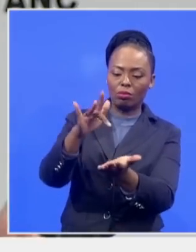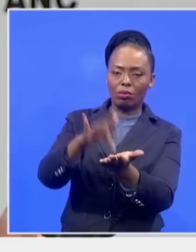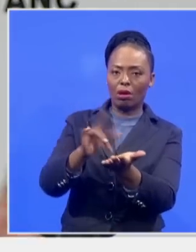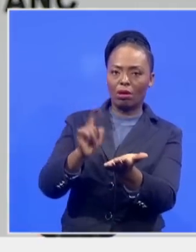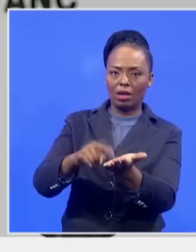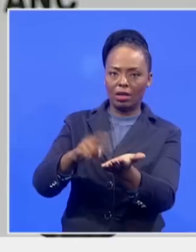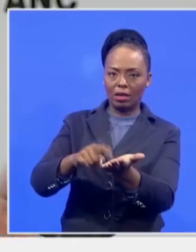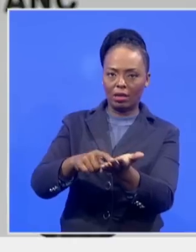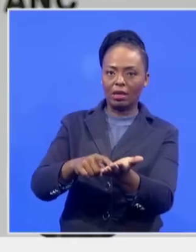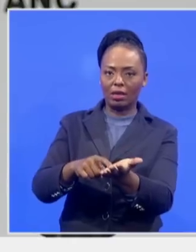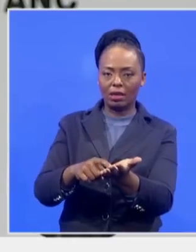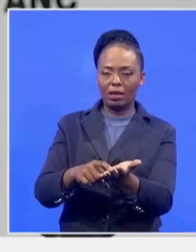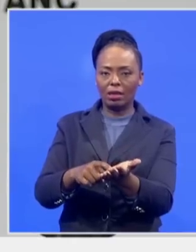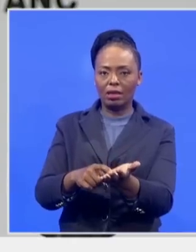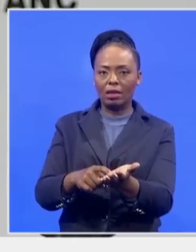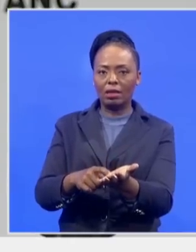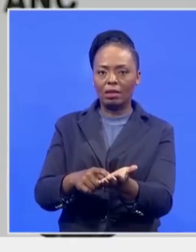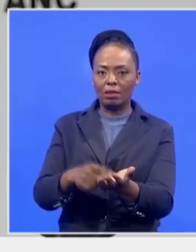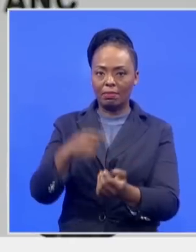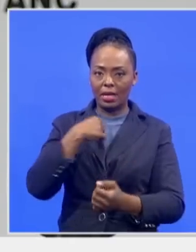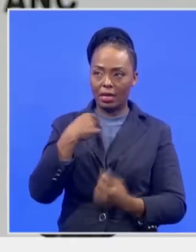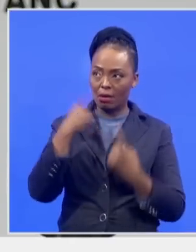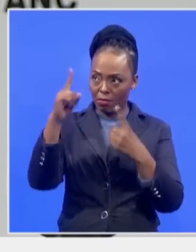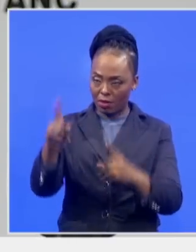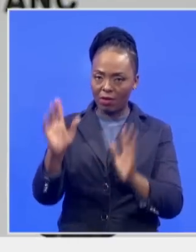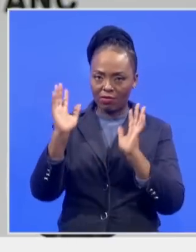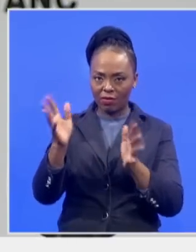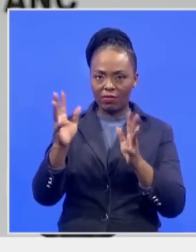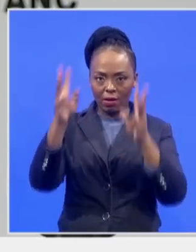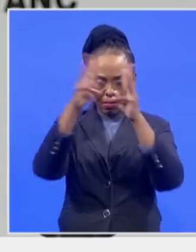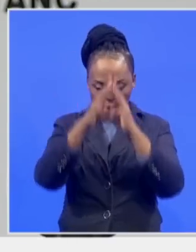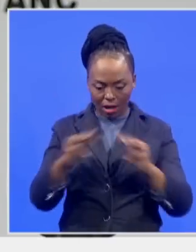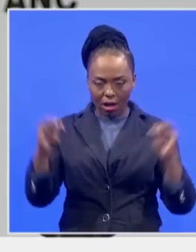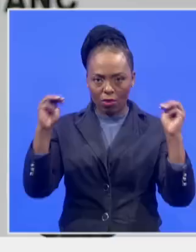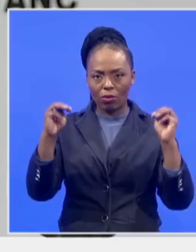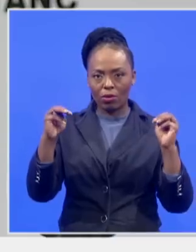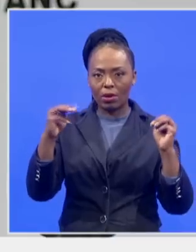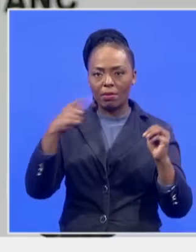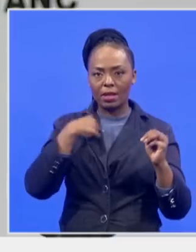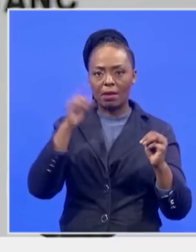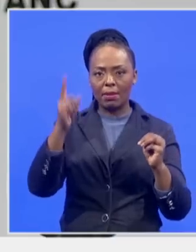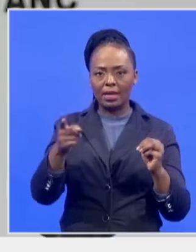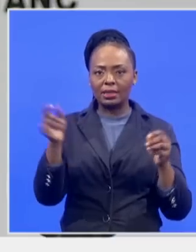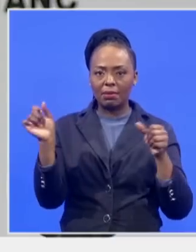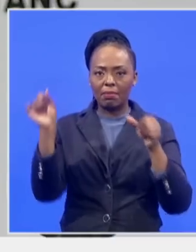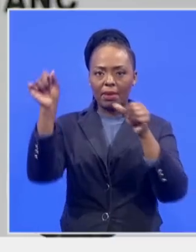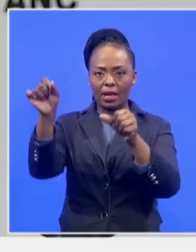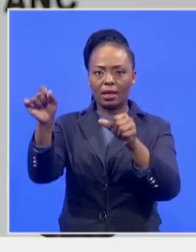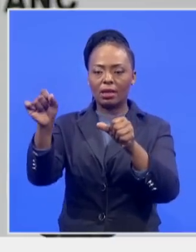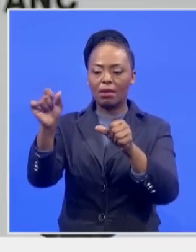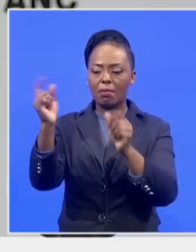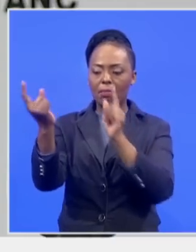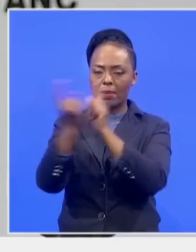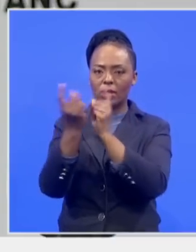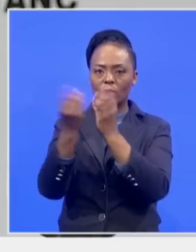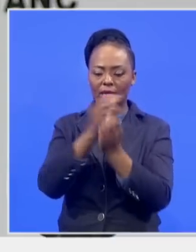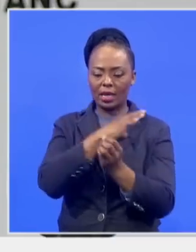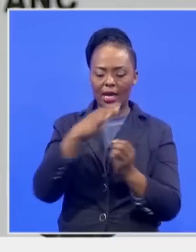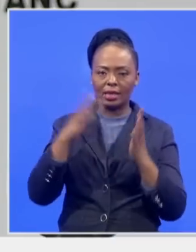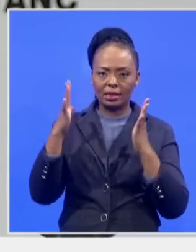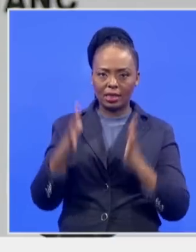right for dissent. I went there, Mangaung. I was supposed to go back to meet with the councillors one by